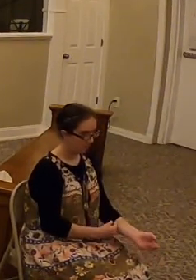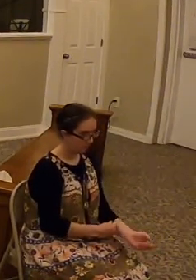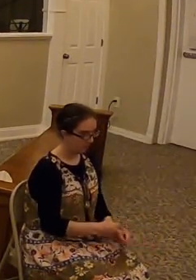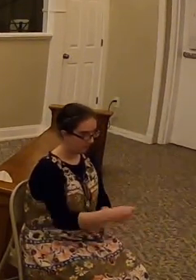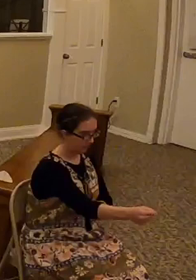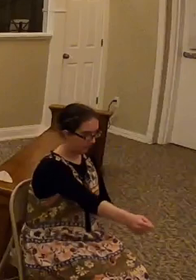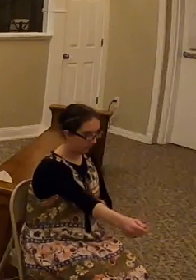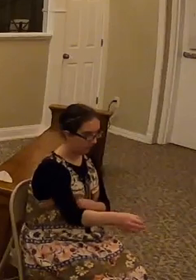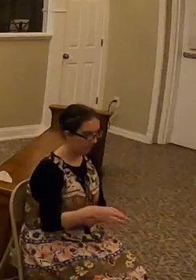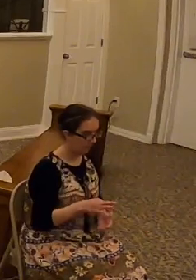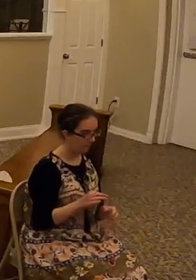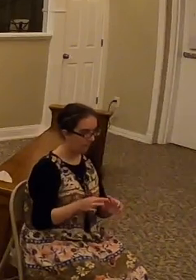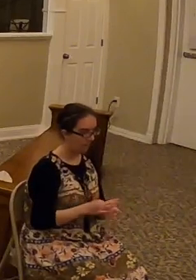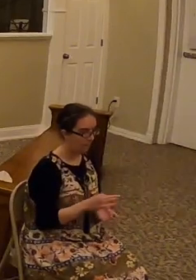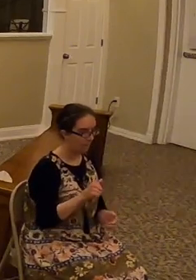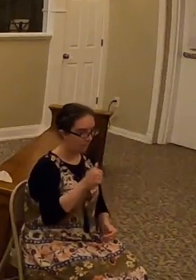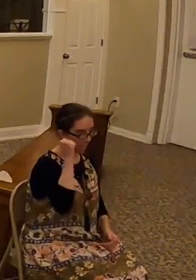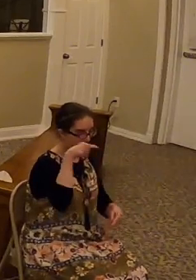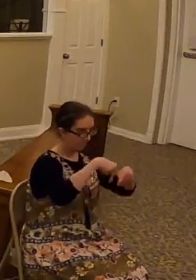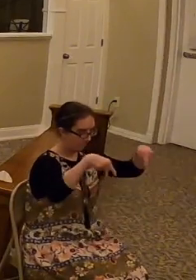need to be behind this pulpit. Amen.